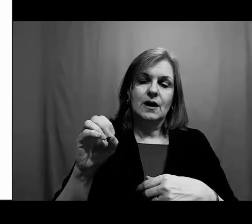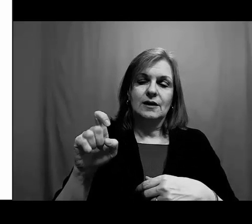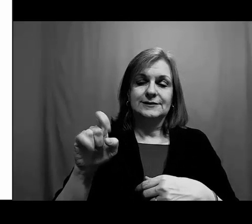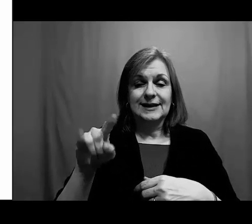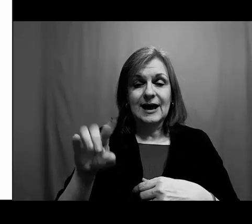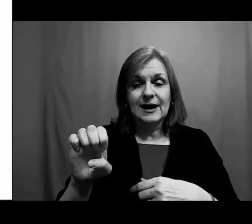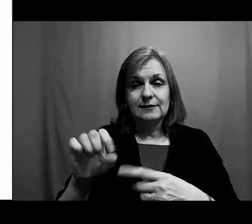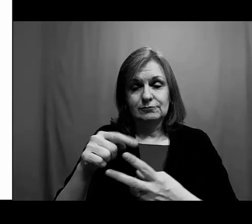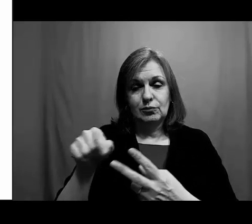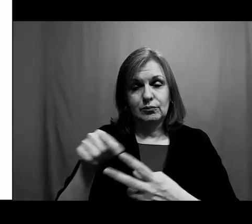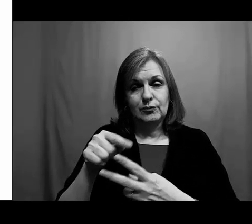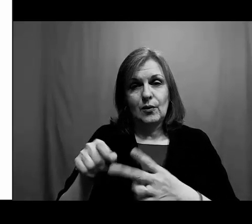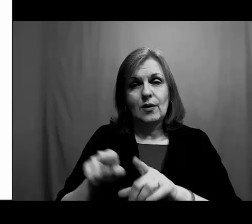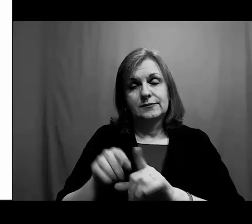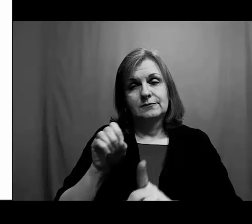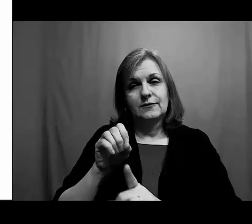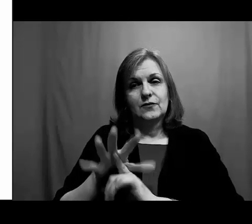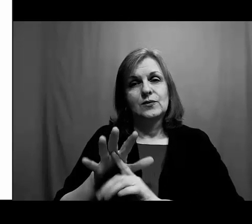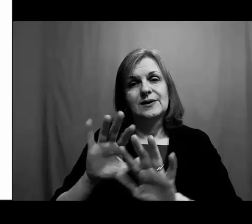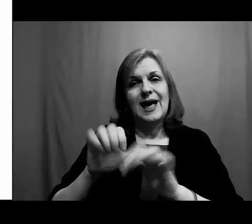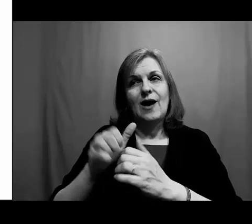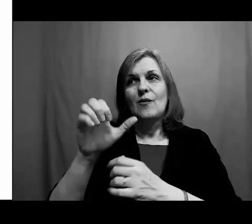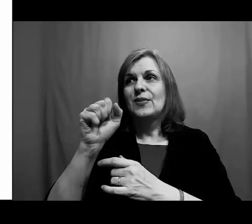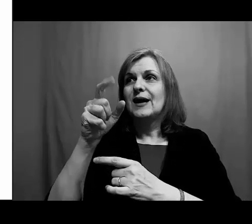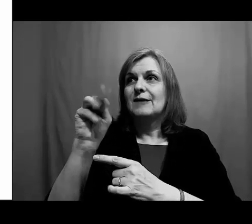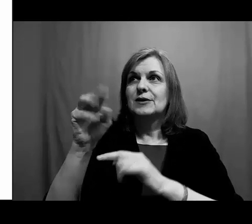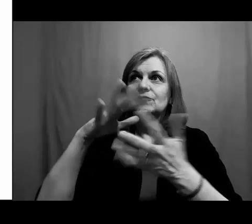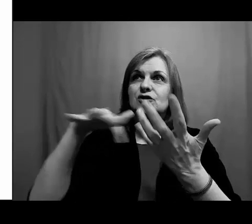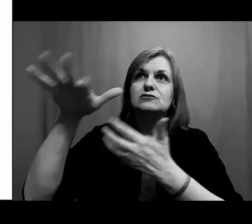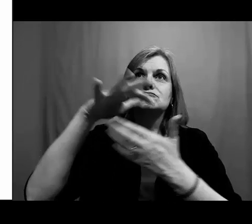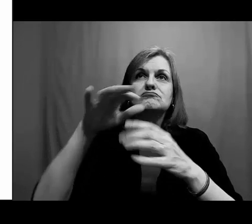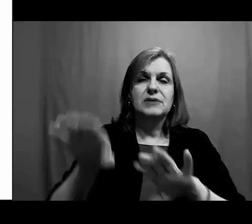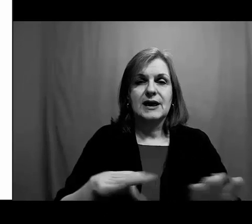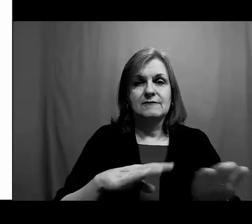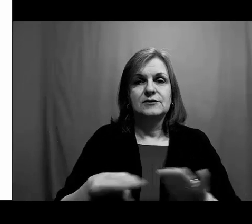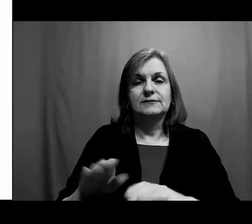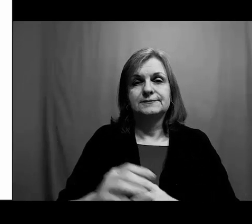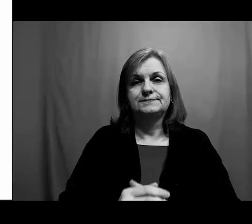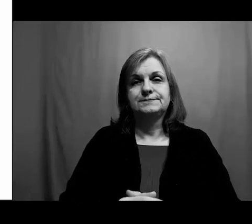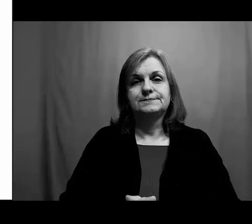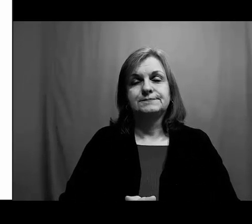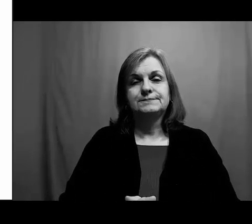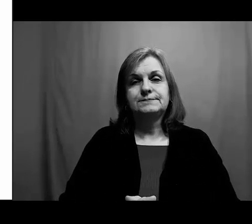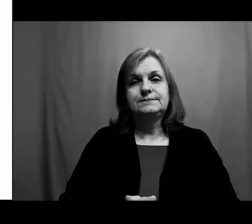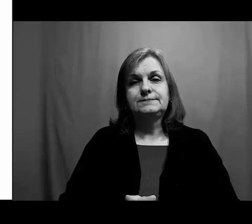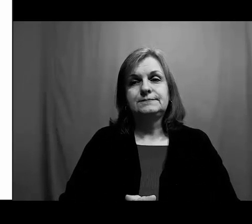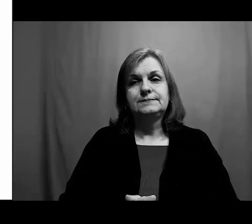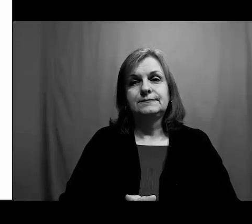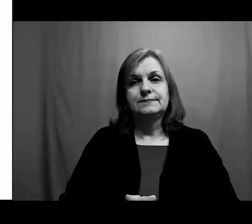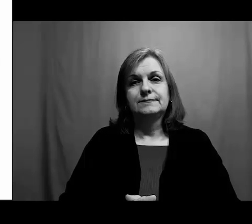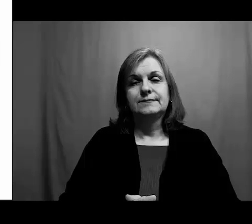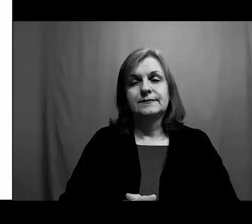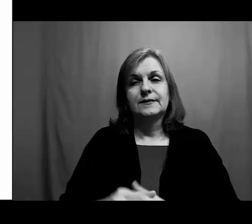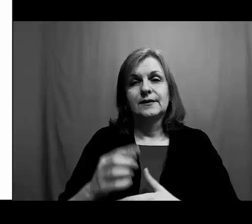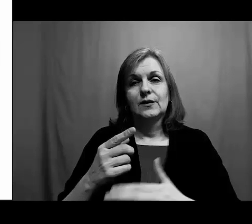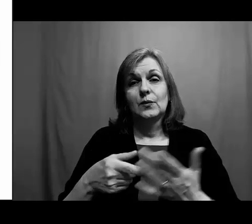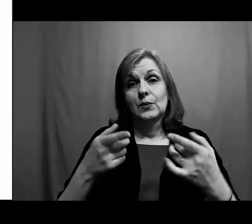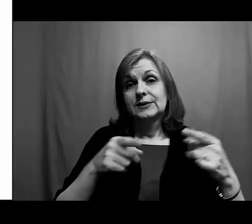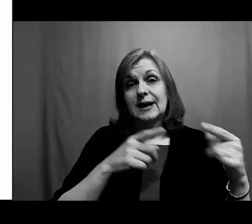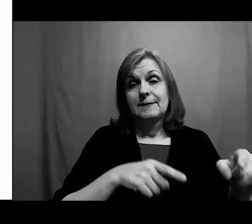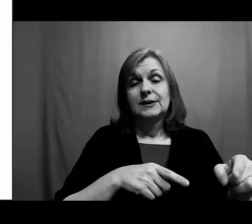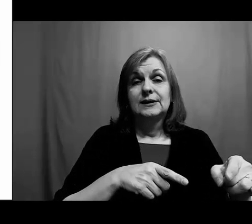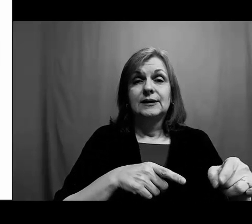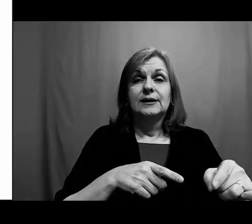have come in and changed the way our atmosphere is behaving, because basically what we're doing is